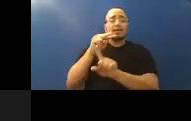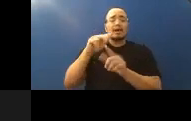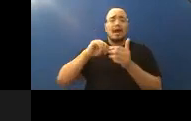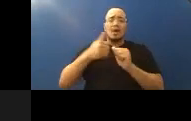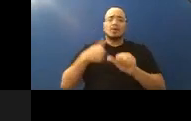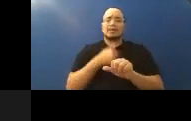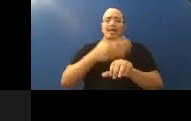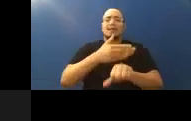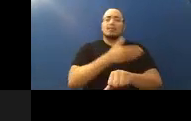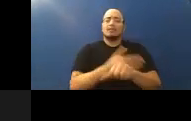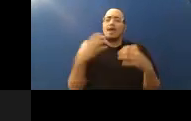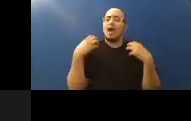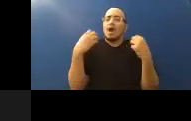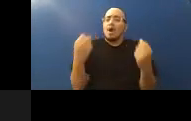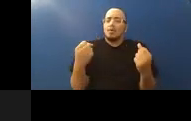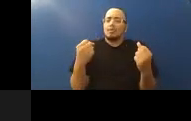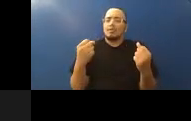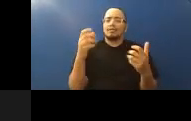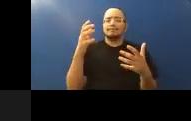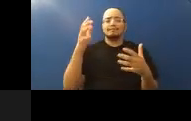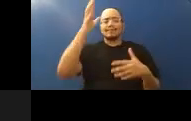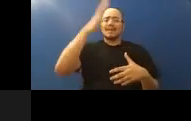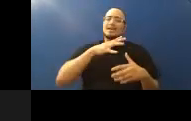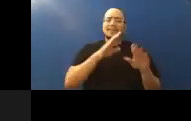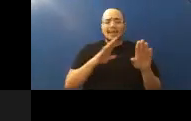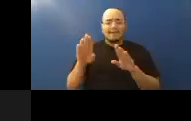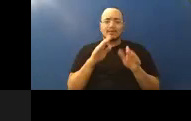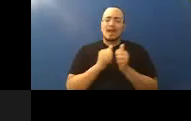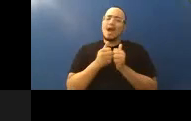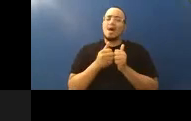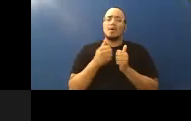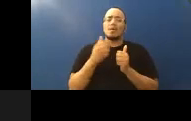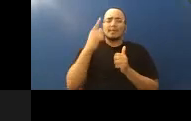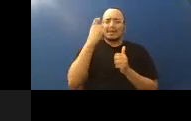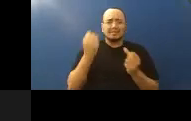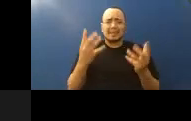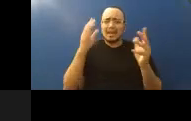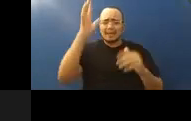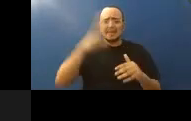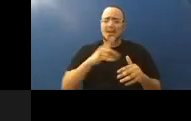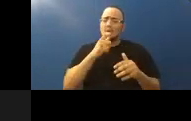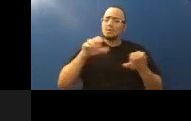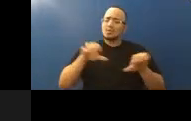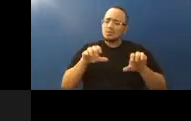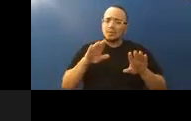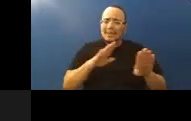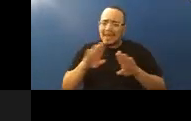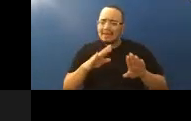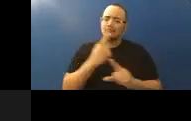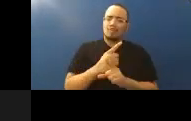that there are just as many men like us who are trying to do right more of us actually than there are of like the